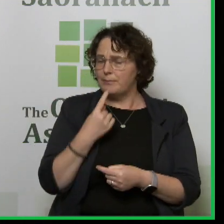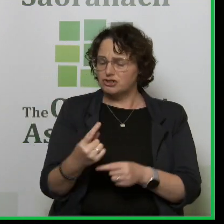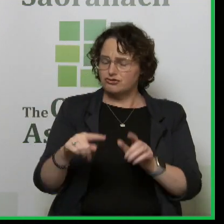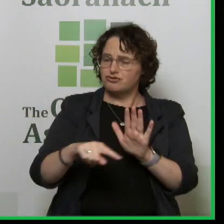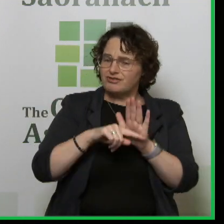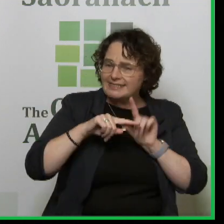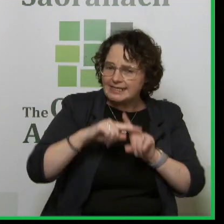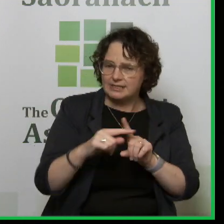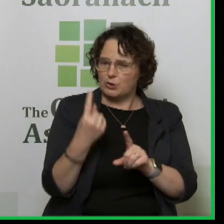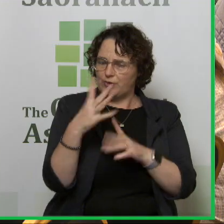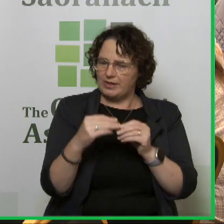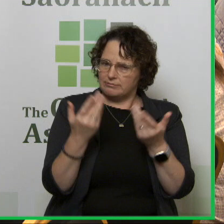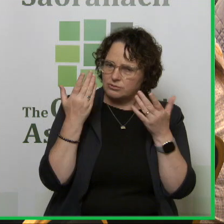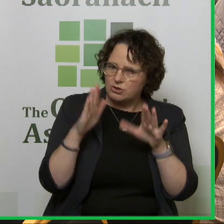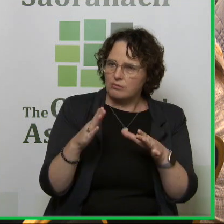for people.